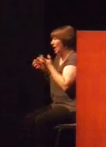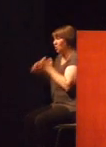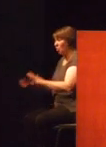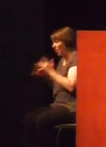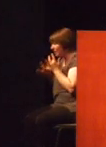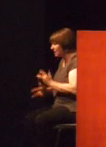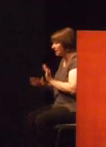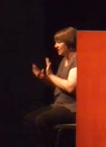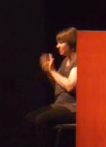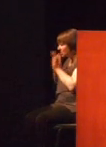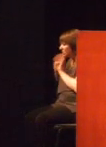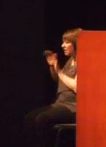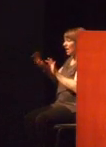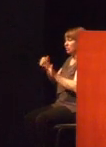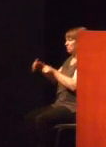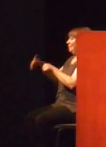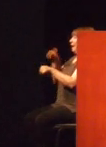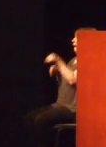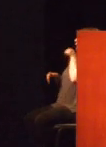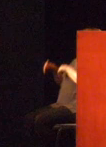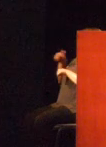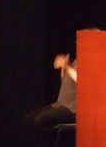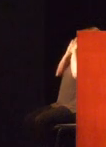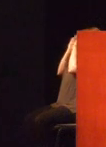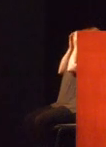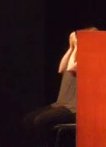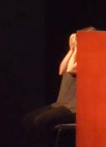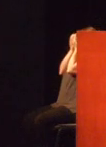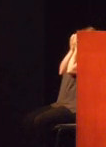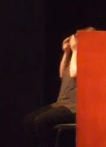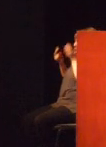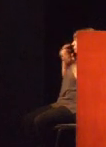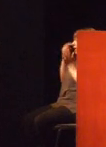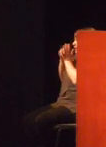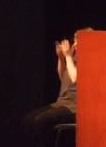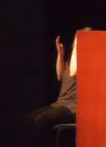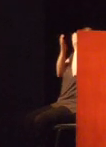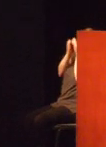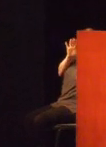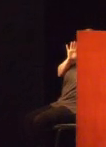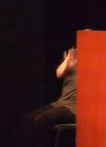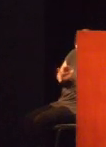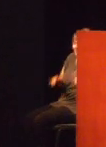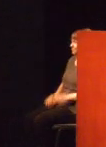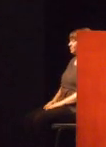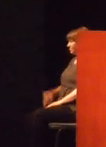sadness and whatever, so I'm just going to reintegrate my worldview the way it is. But people in reintegration tend to feel